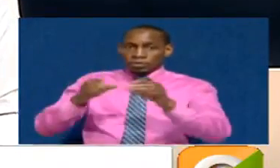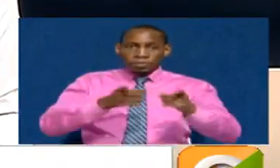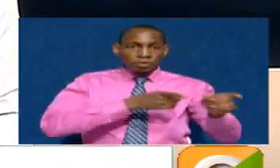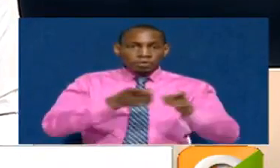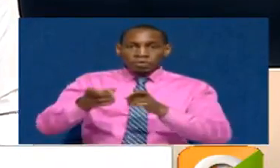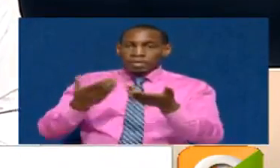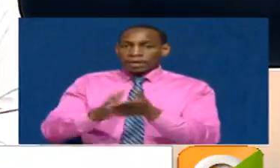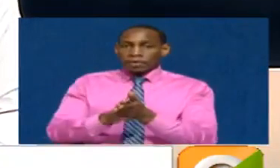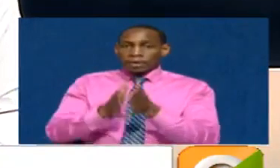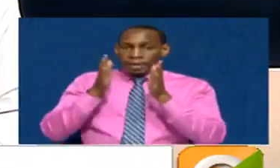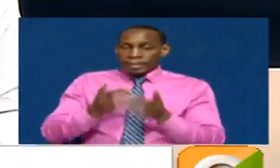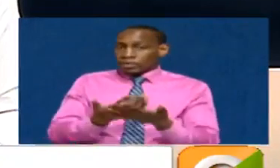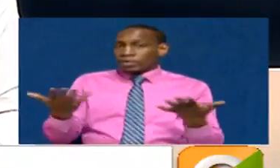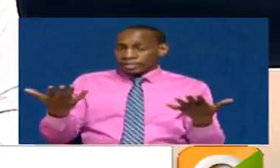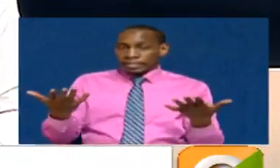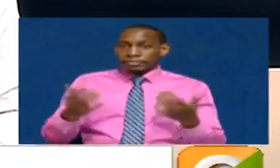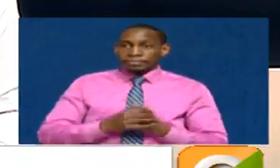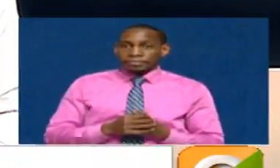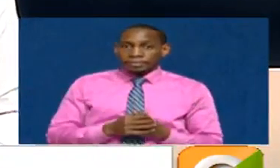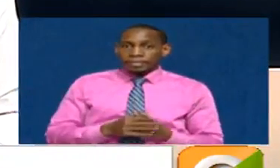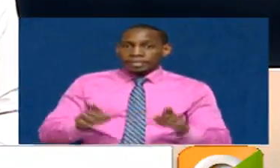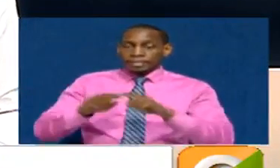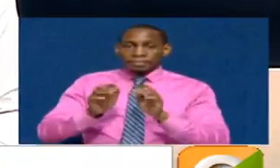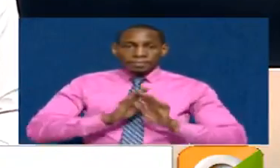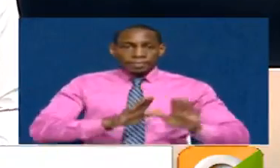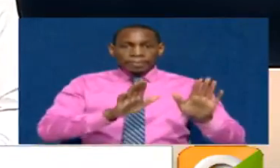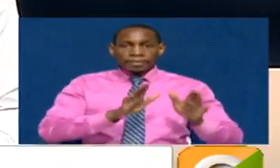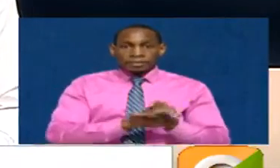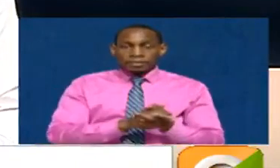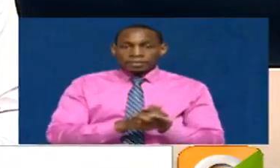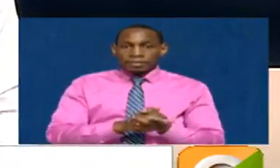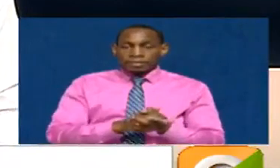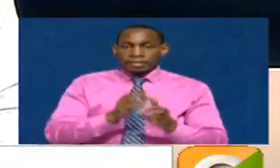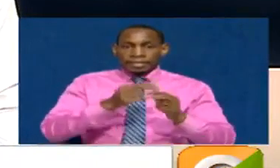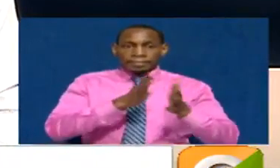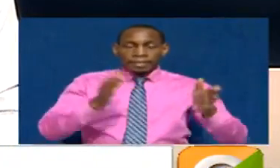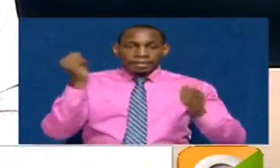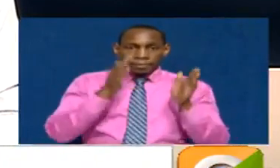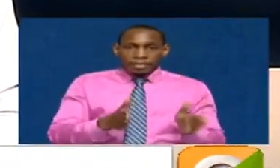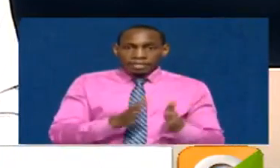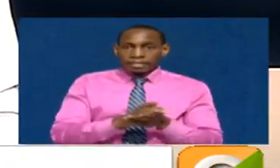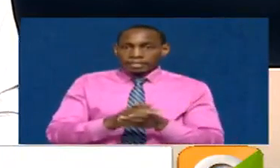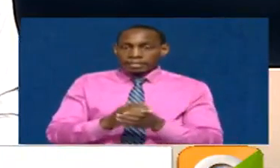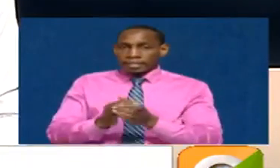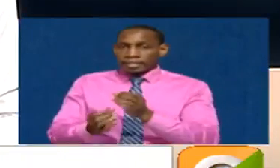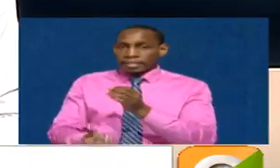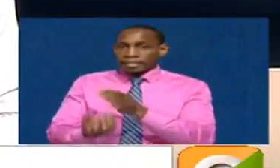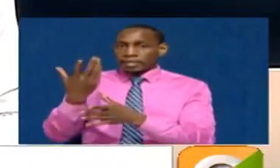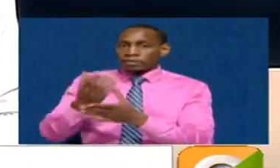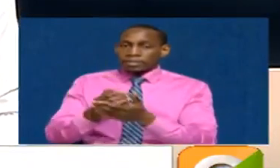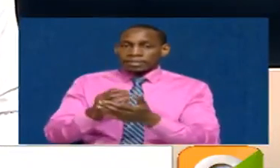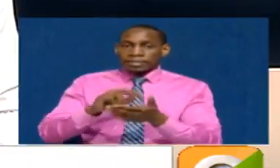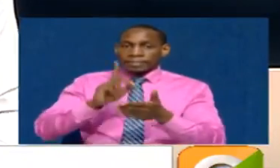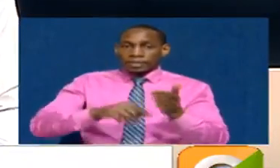run like personal fiefdoms and cults, and the departure of one or two prominent politicians often means the effective